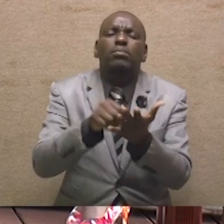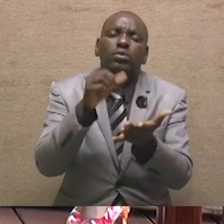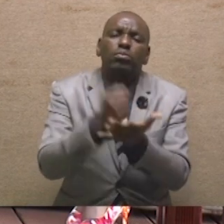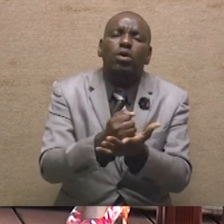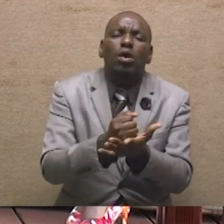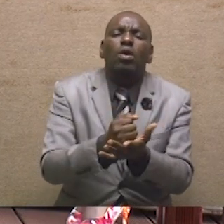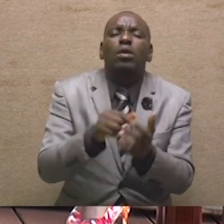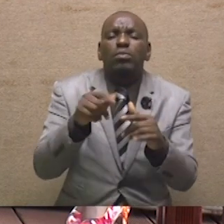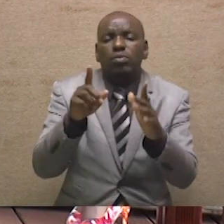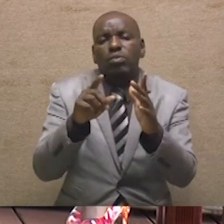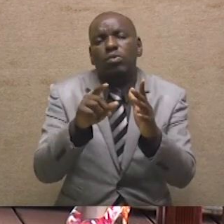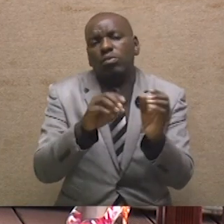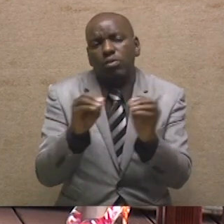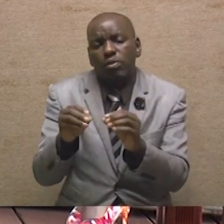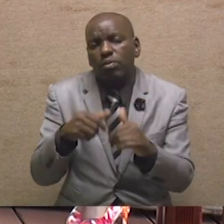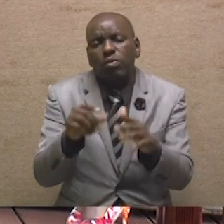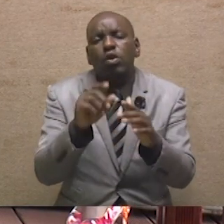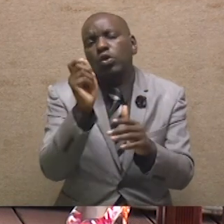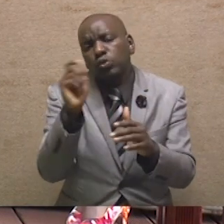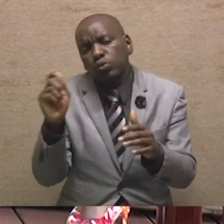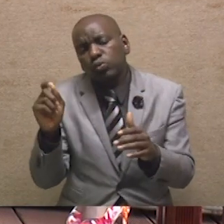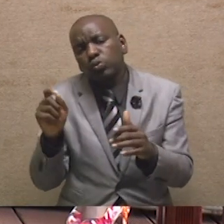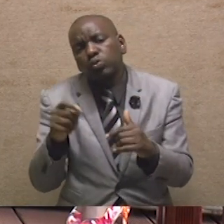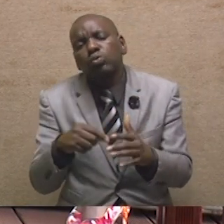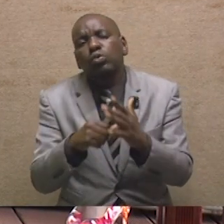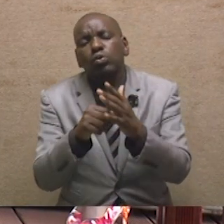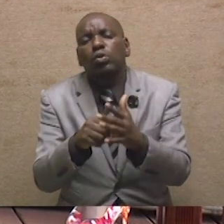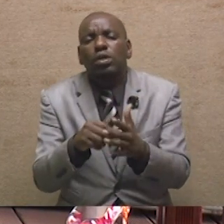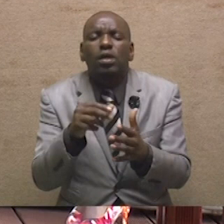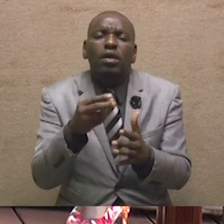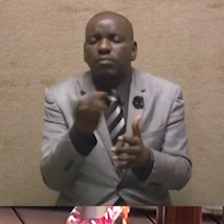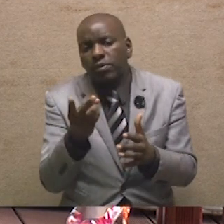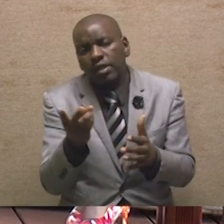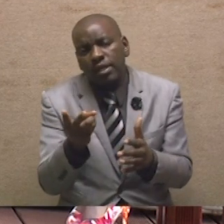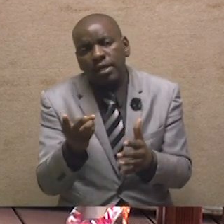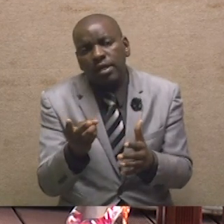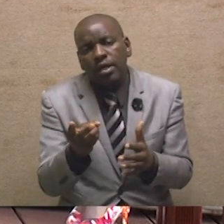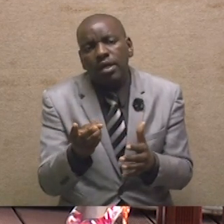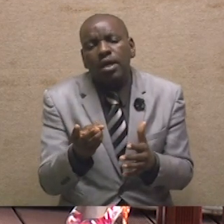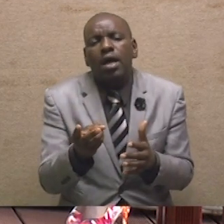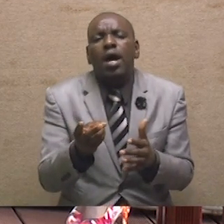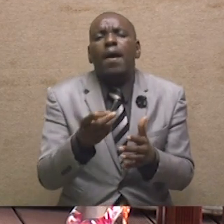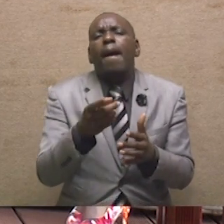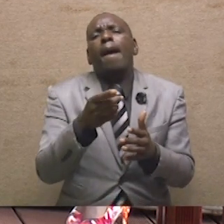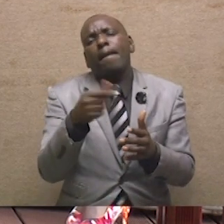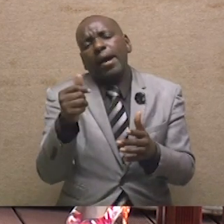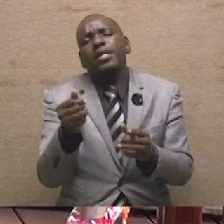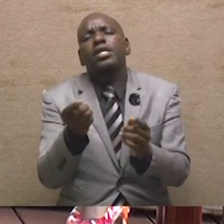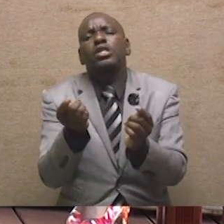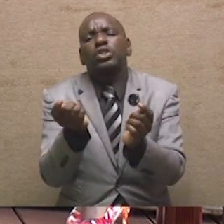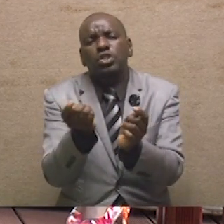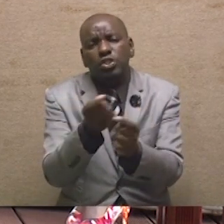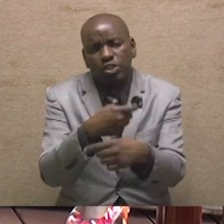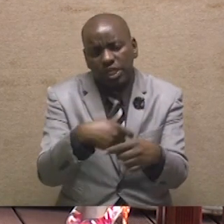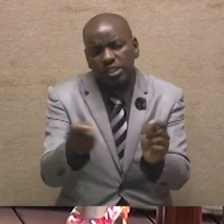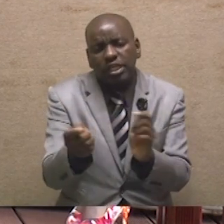whether a school is registered or not. Yeah. You know, move it from schools a bit and just take it into